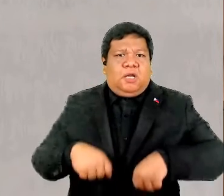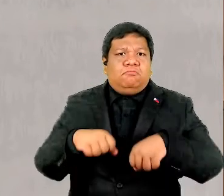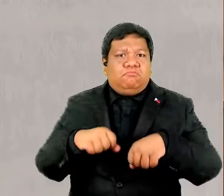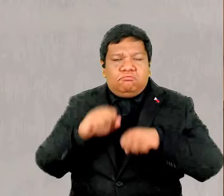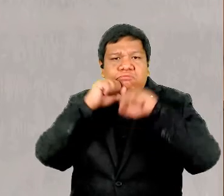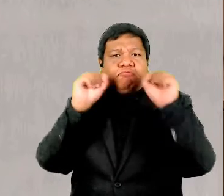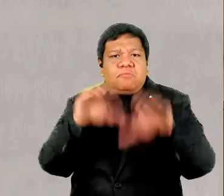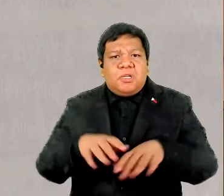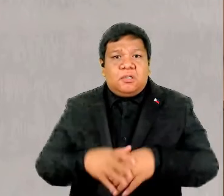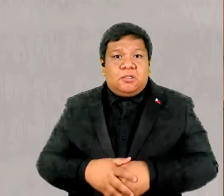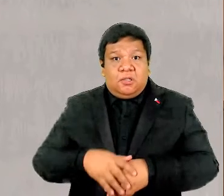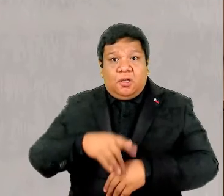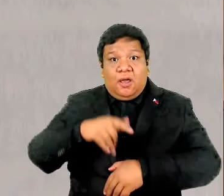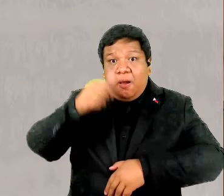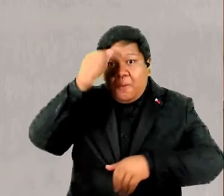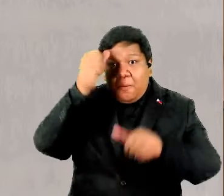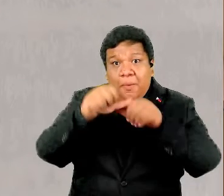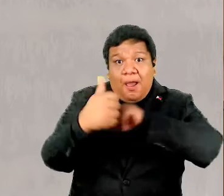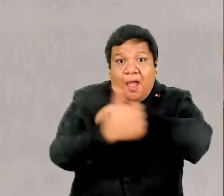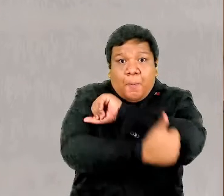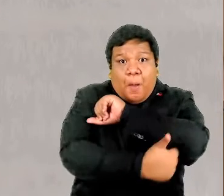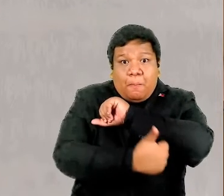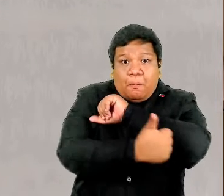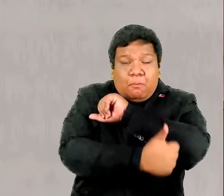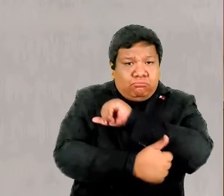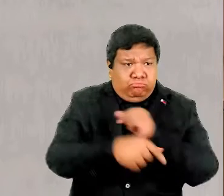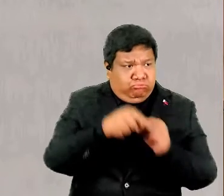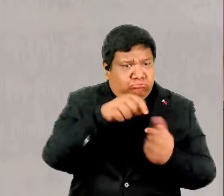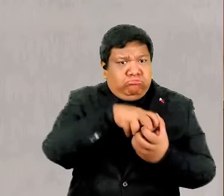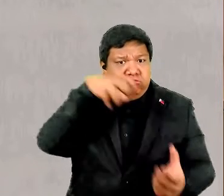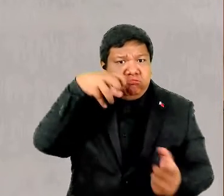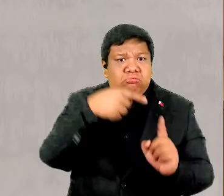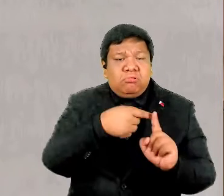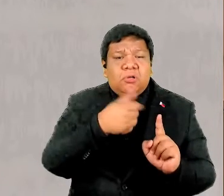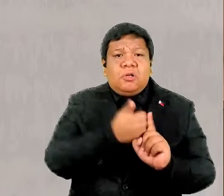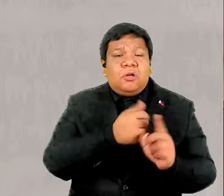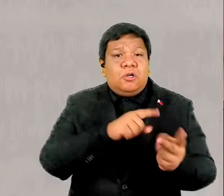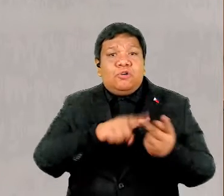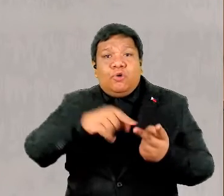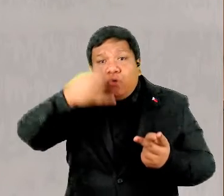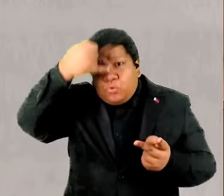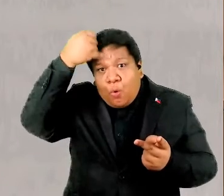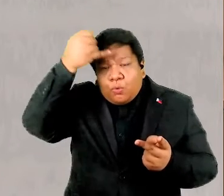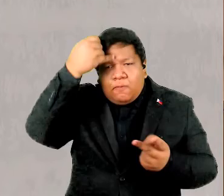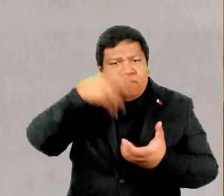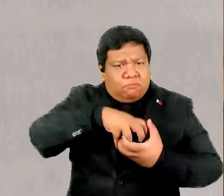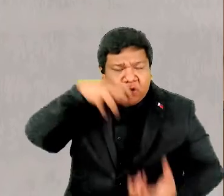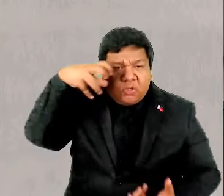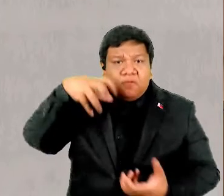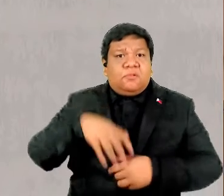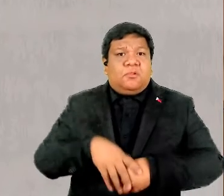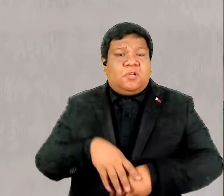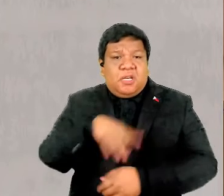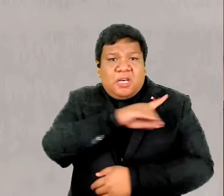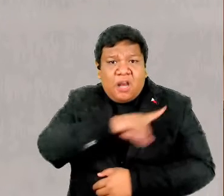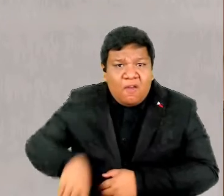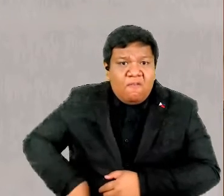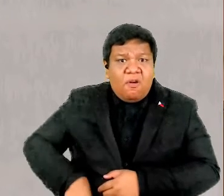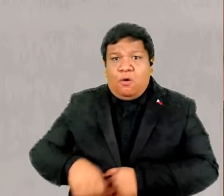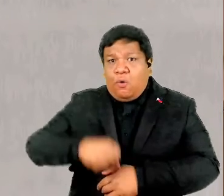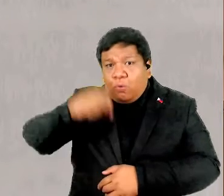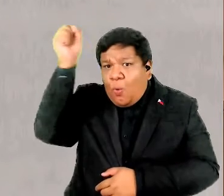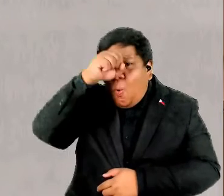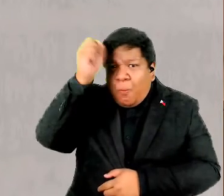bless. Remember, Abraham was a rich person. Joseph was a rich man. David, we have